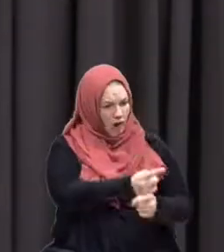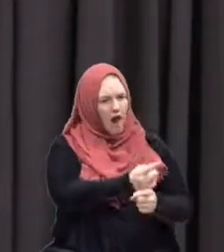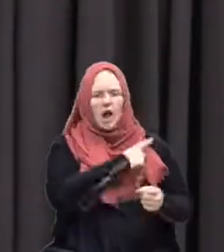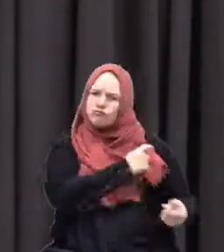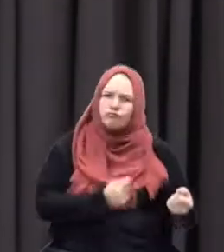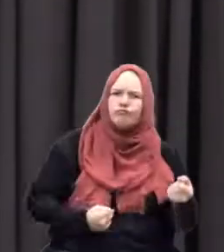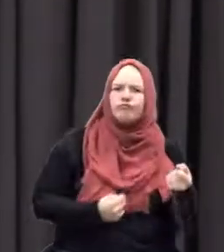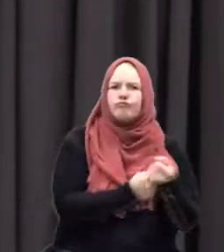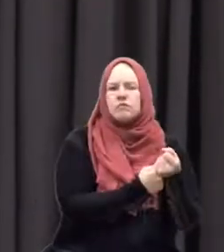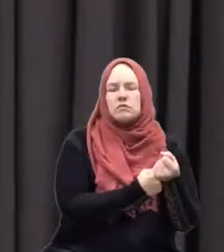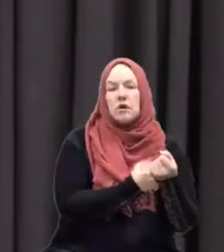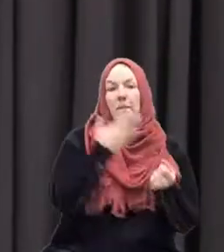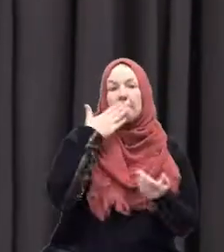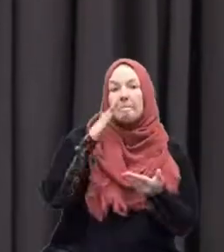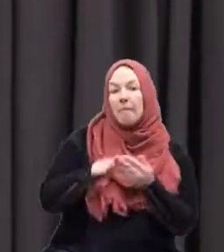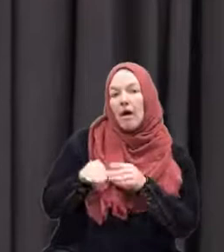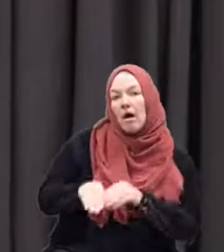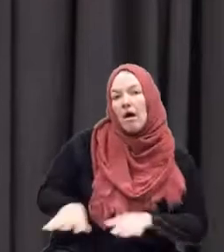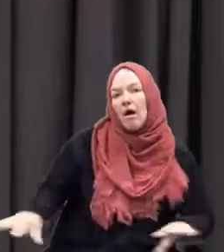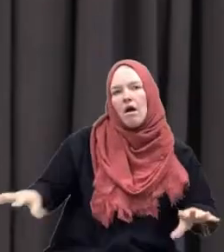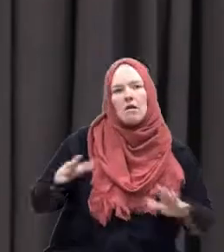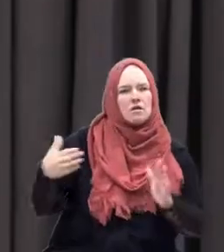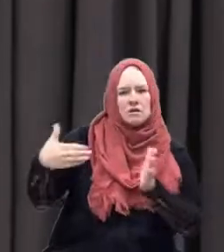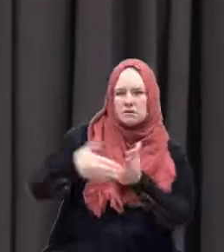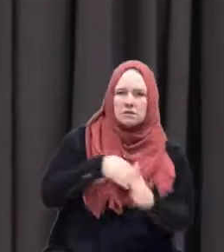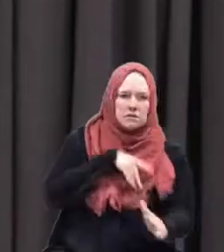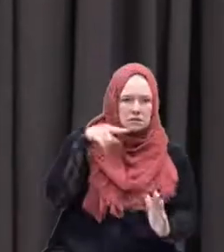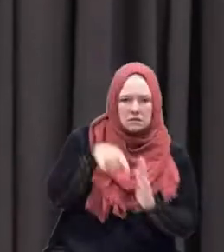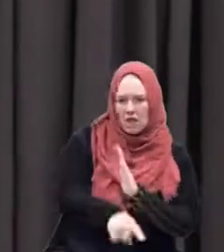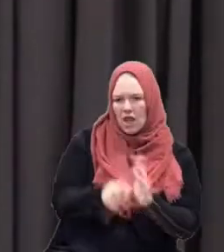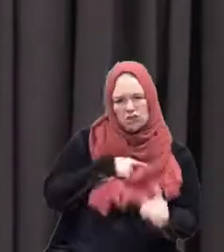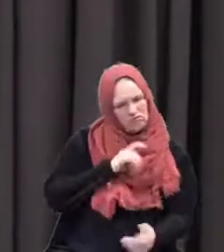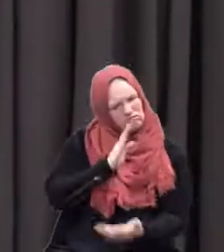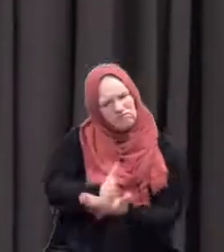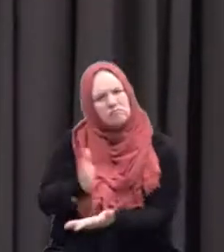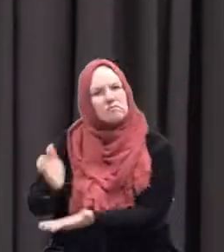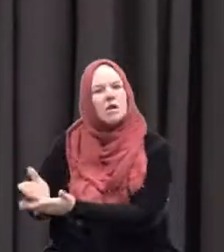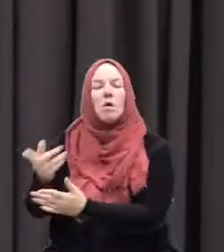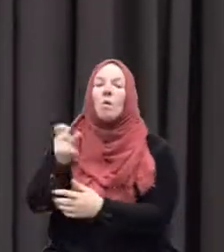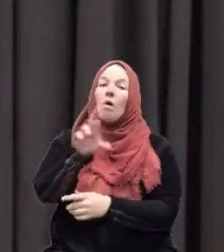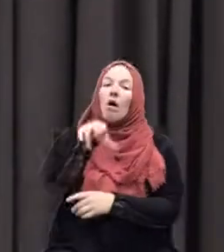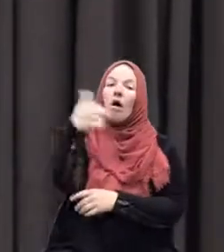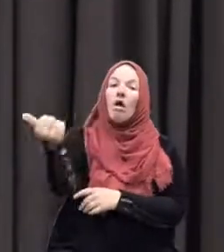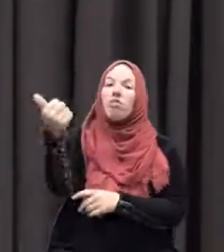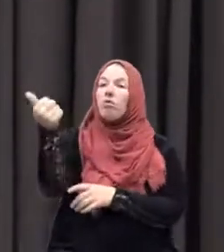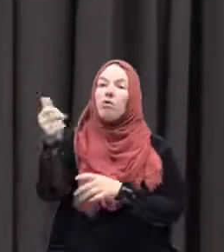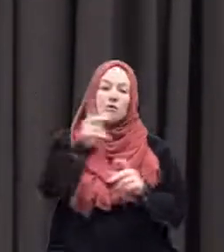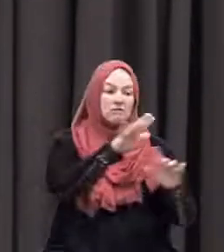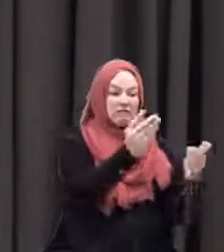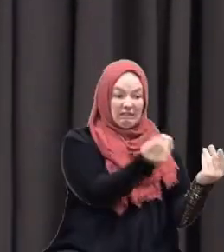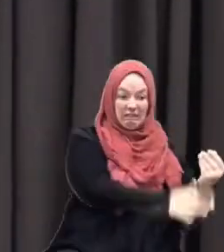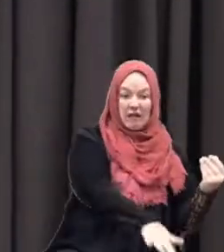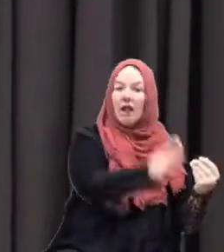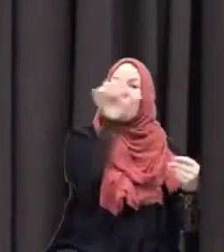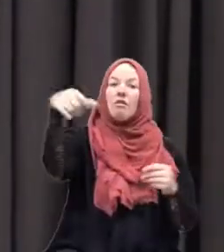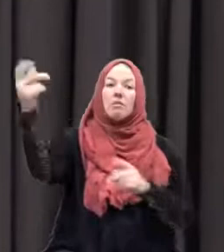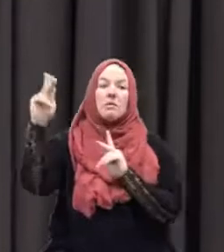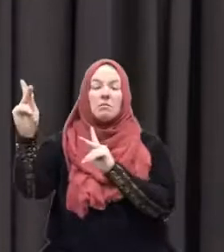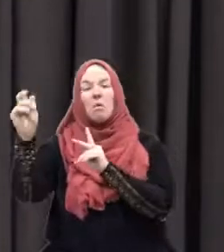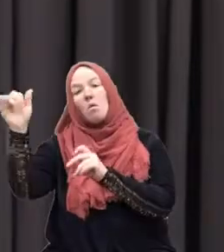to fight back against corruption, against killing, against occupation, against